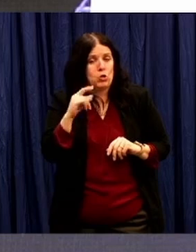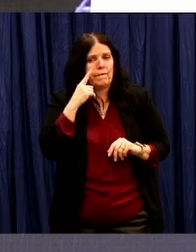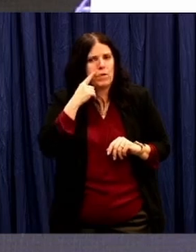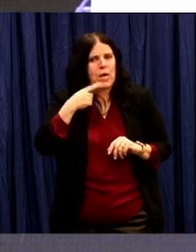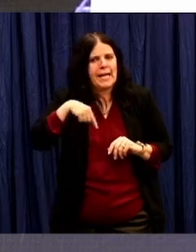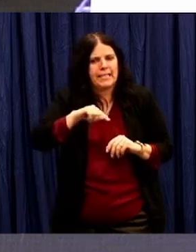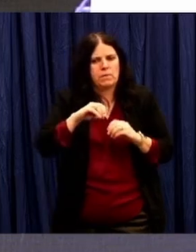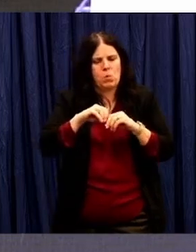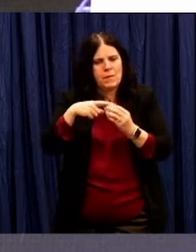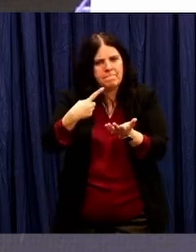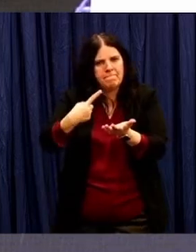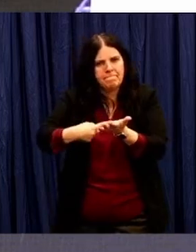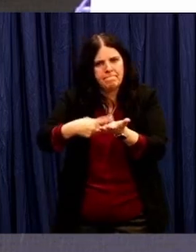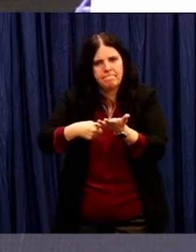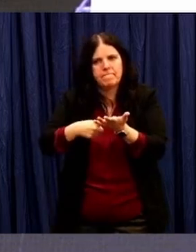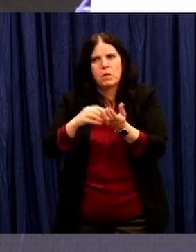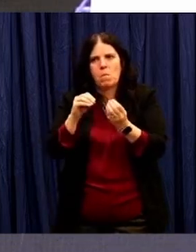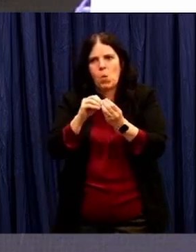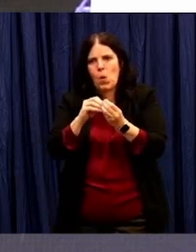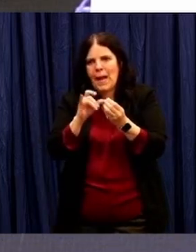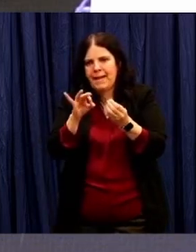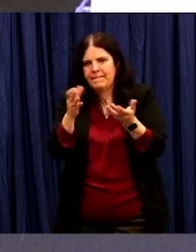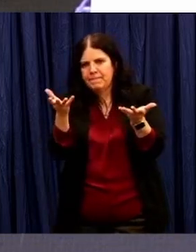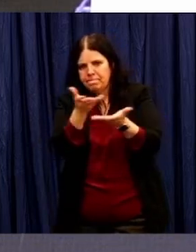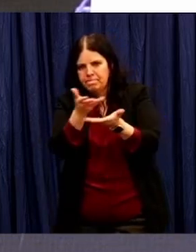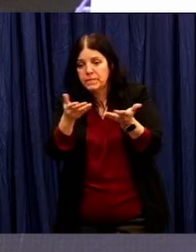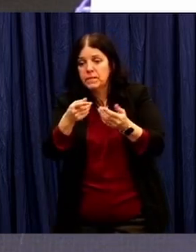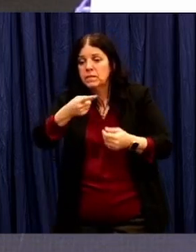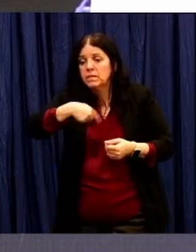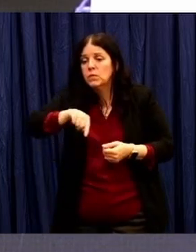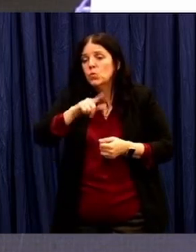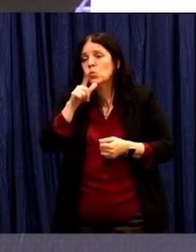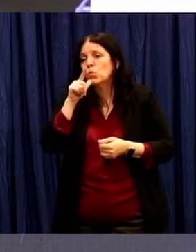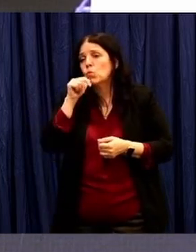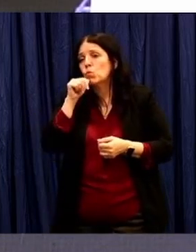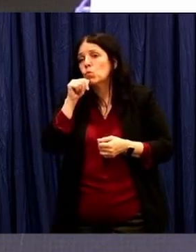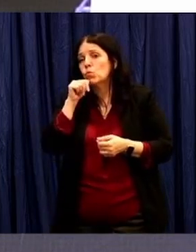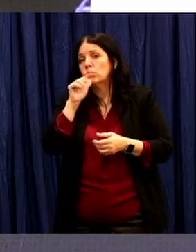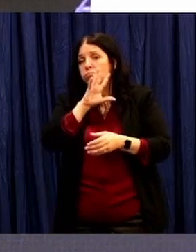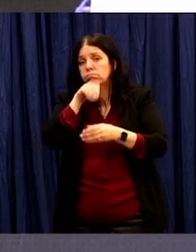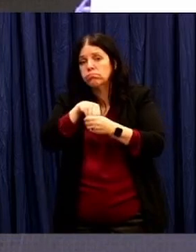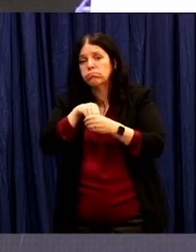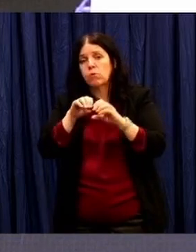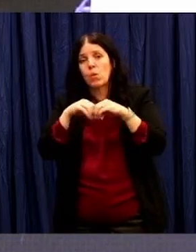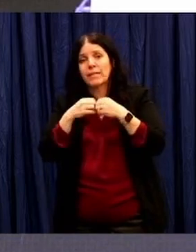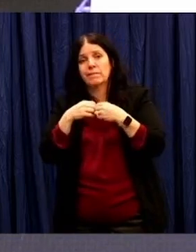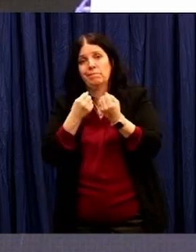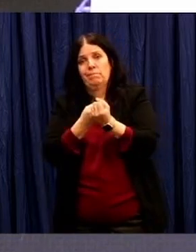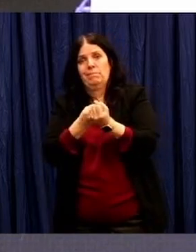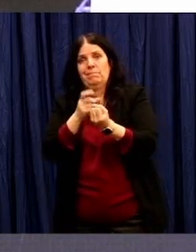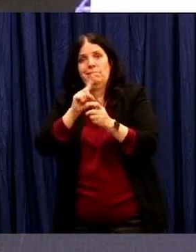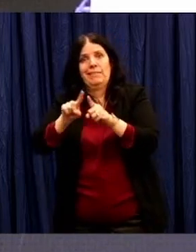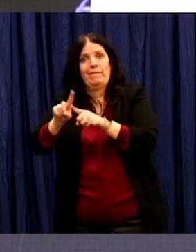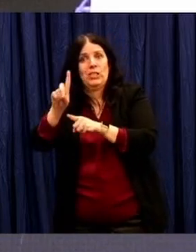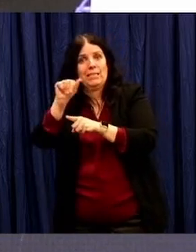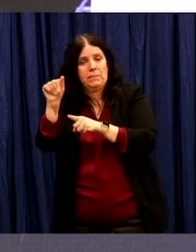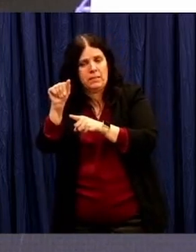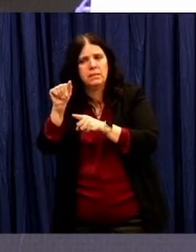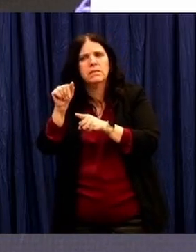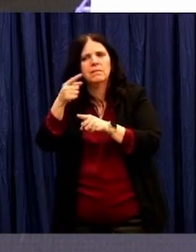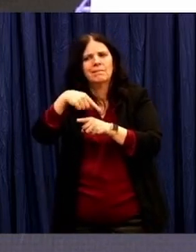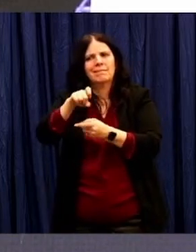to happen between disability partner organizations, and also for